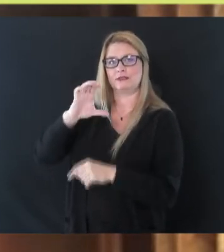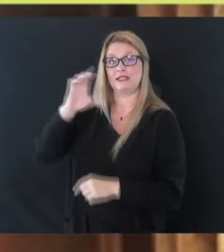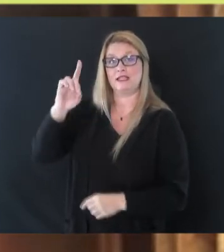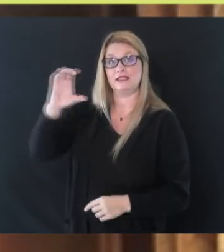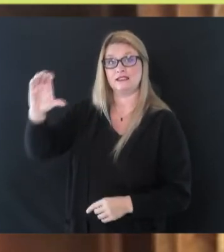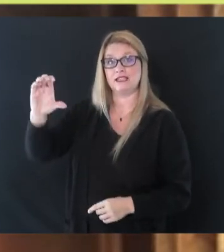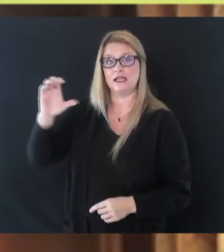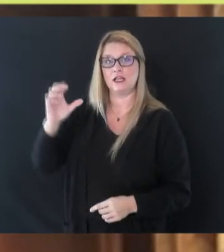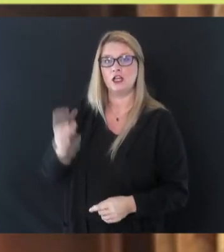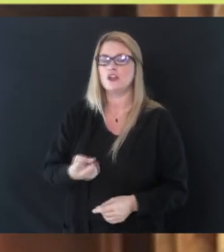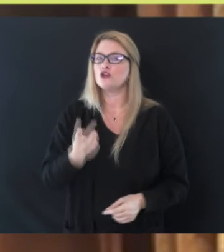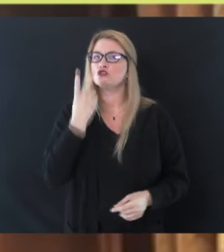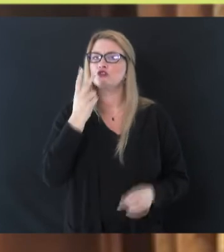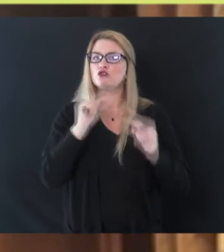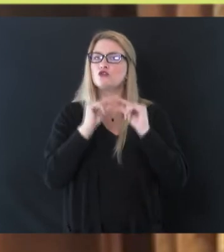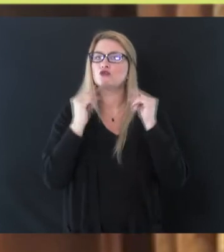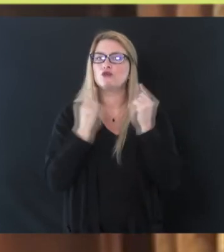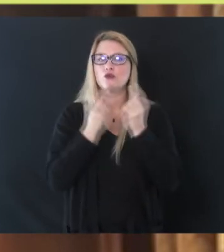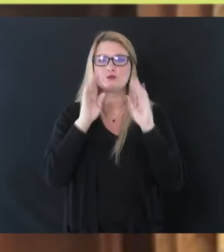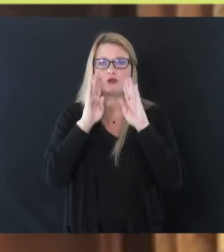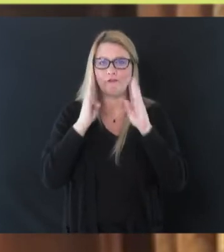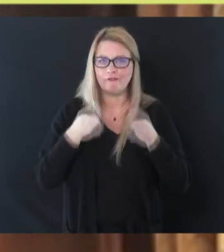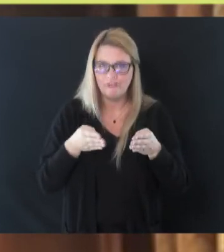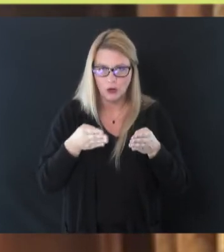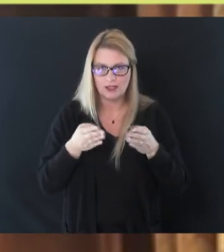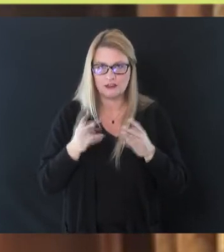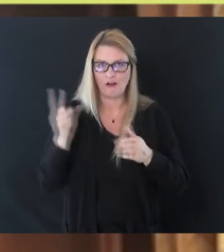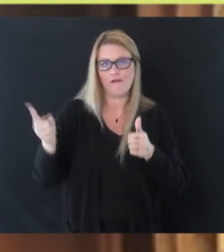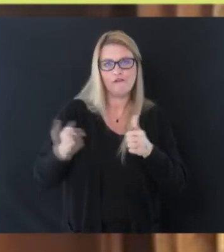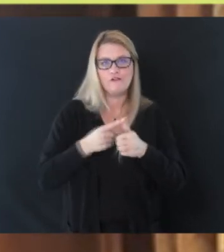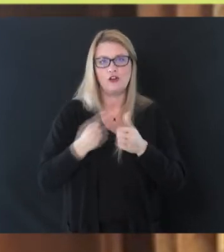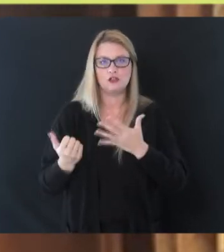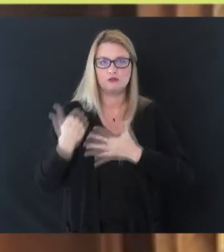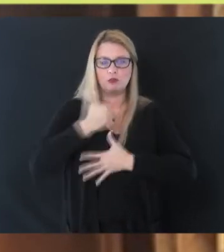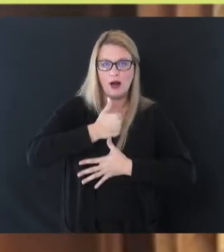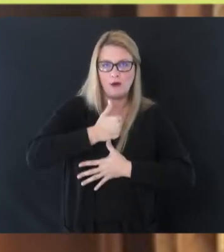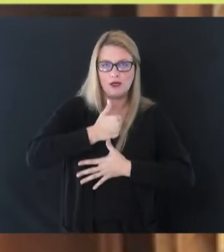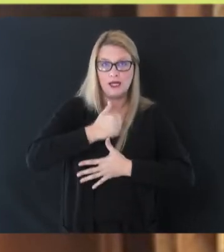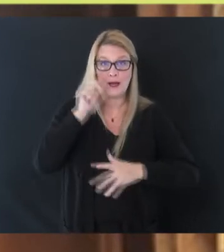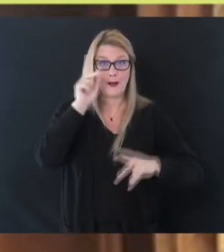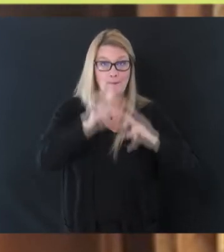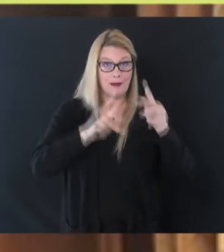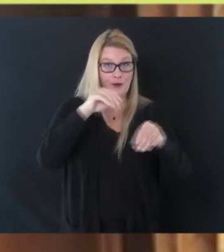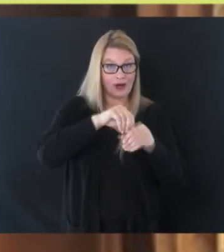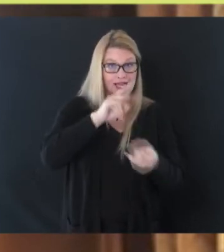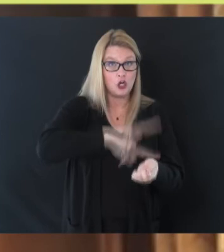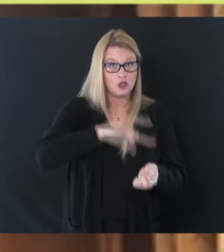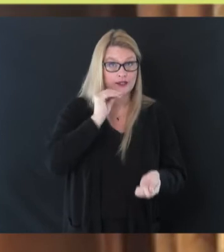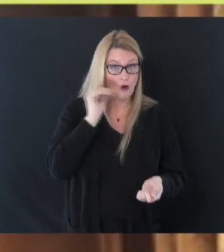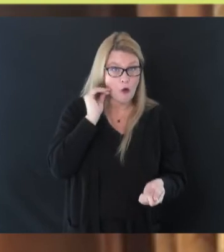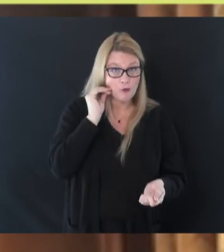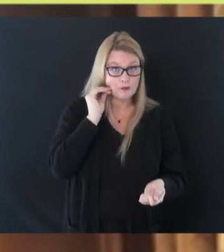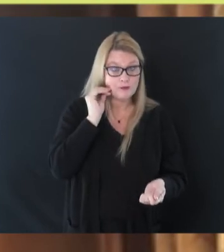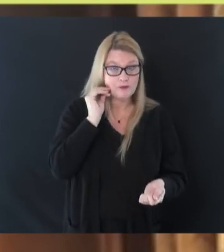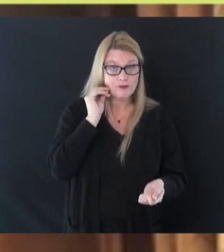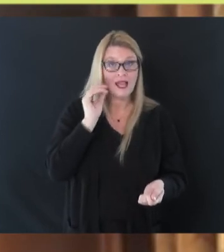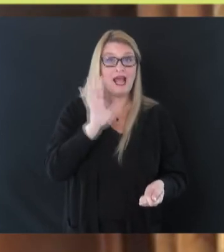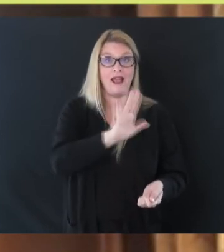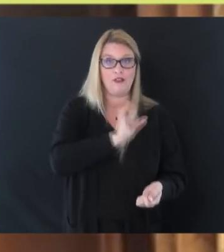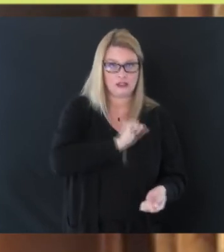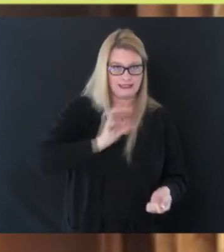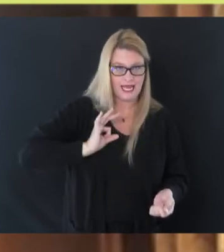two groups be focused on as first priority were people in nursing homes and the staff